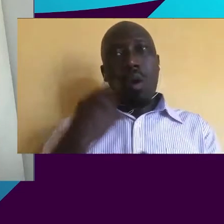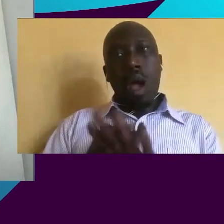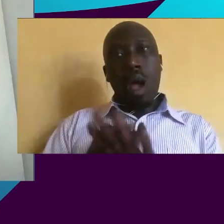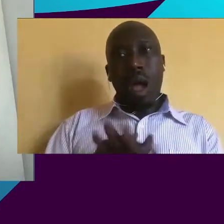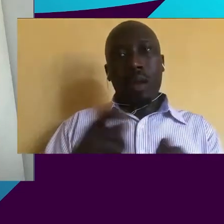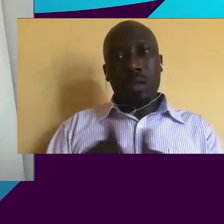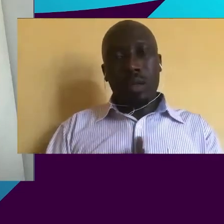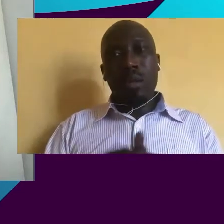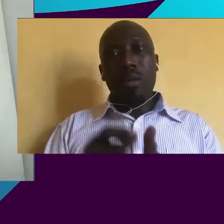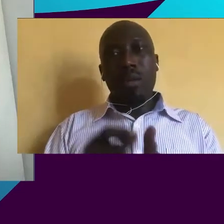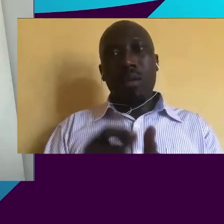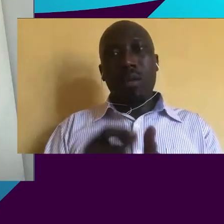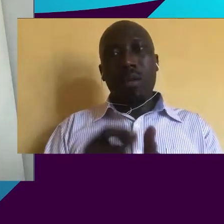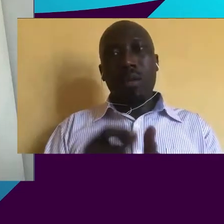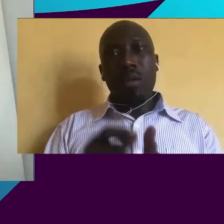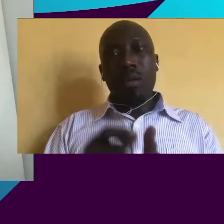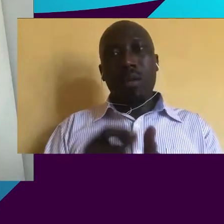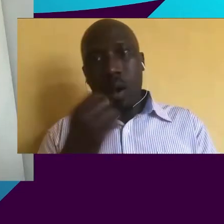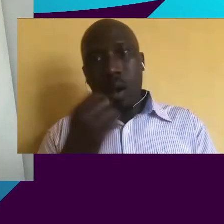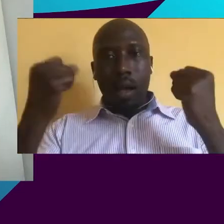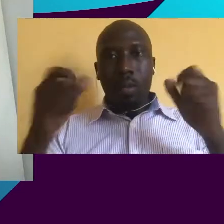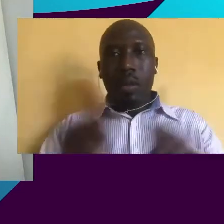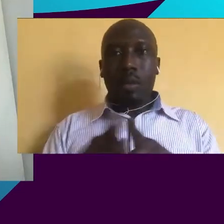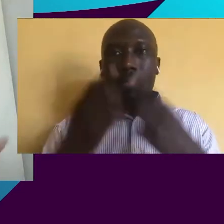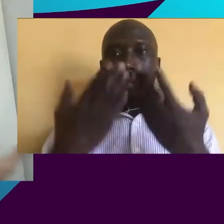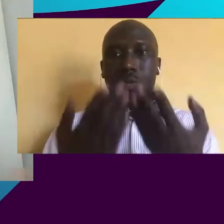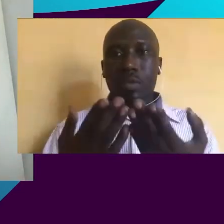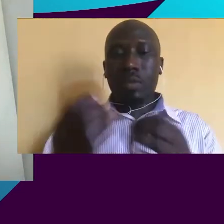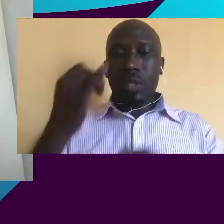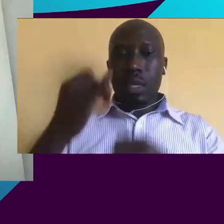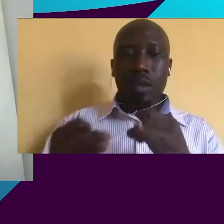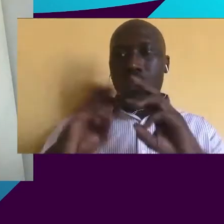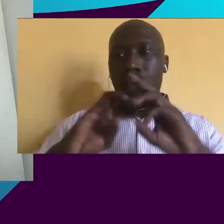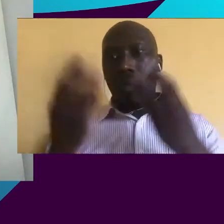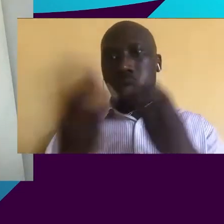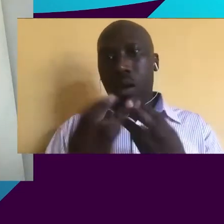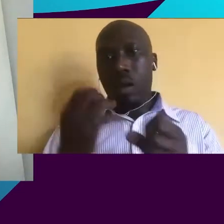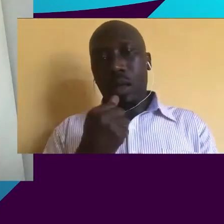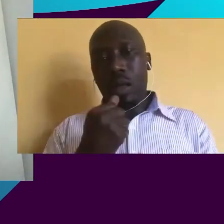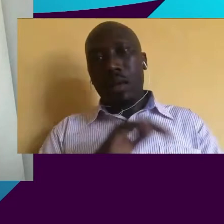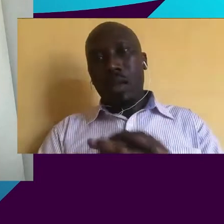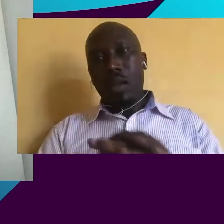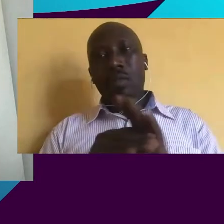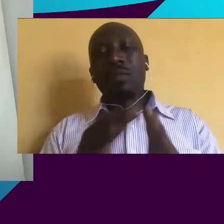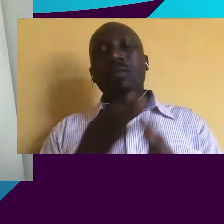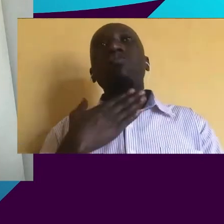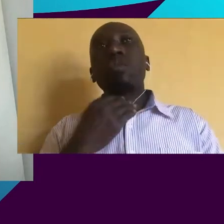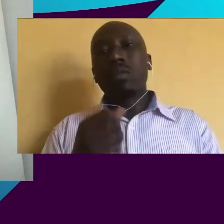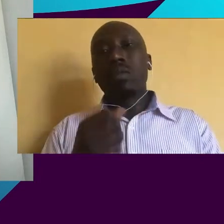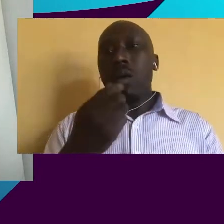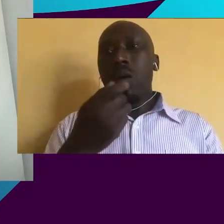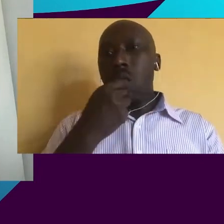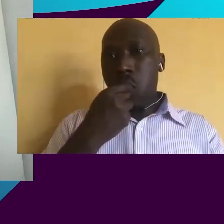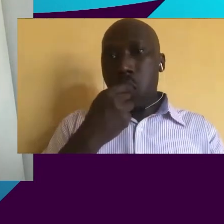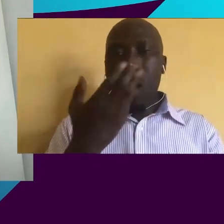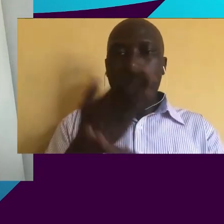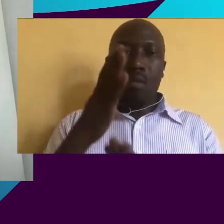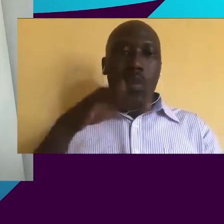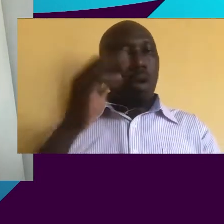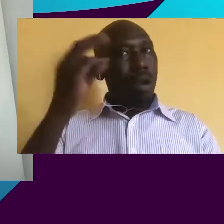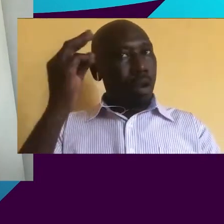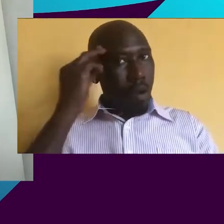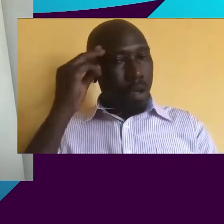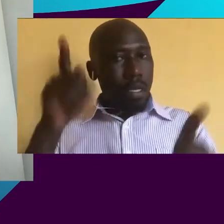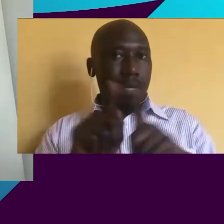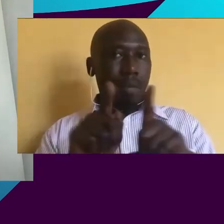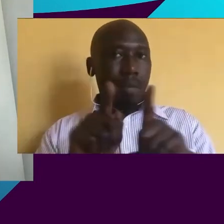be. So if at the end of the workshop, the girls didn't want to be a referee, they had a little bit more knowledge around the sport they play